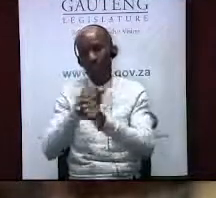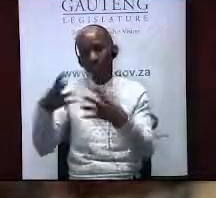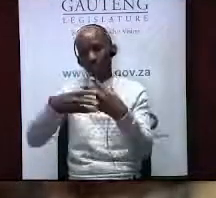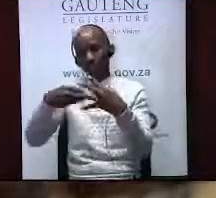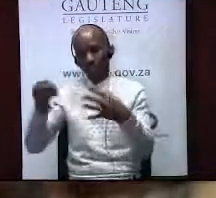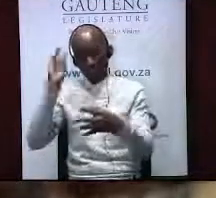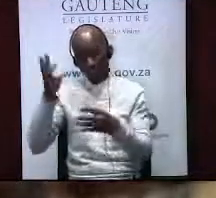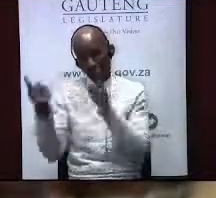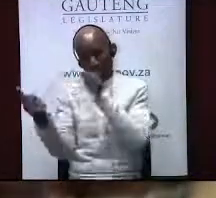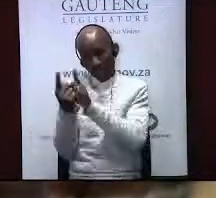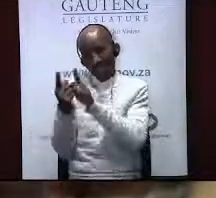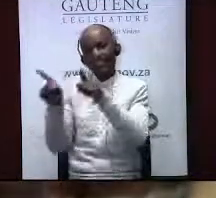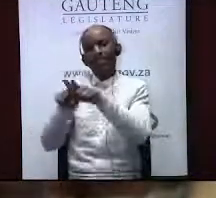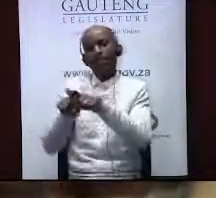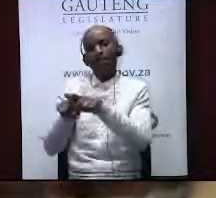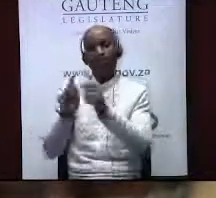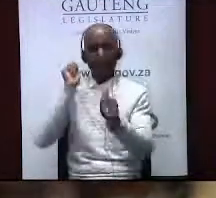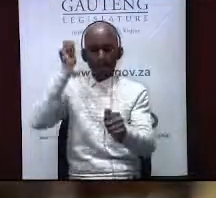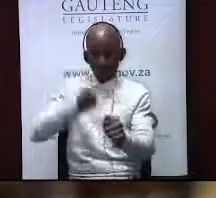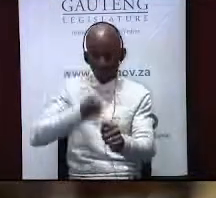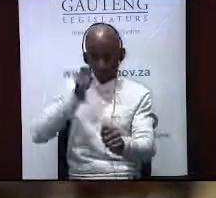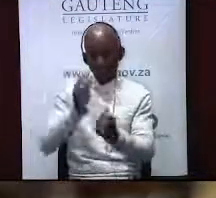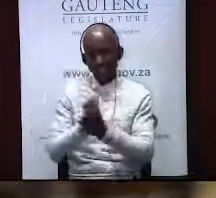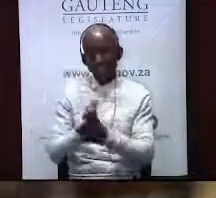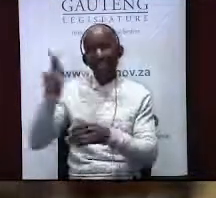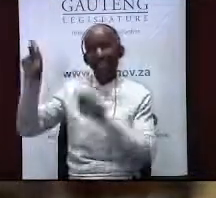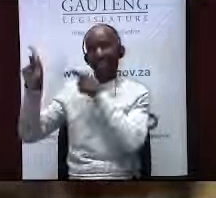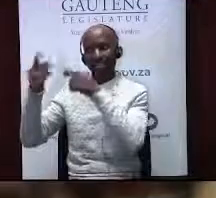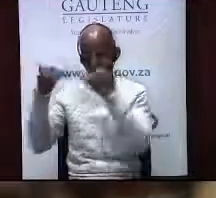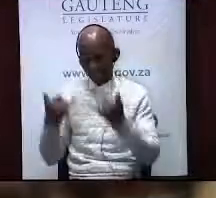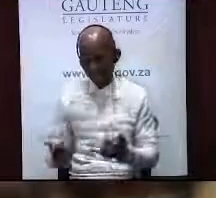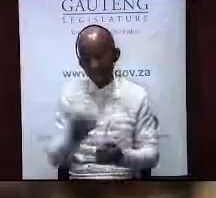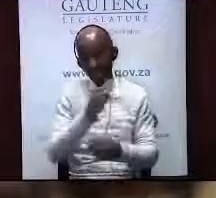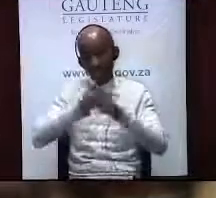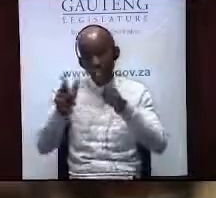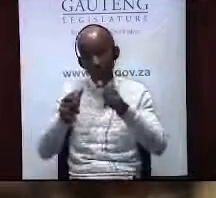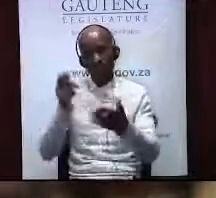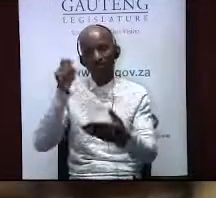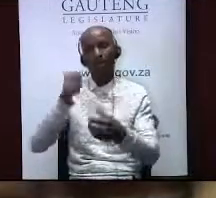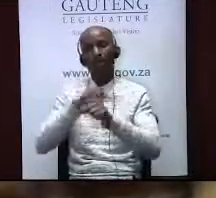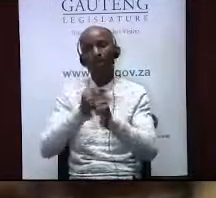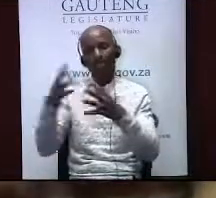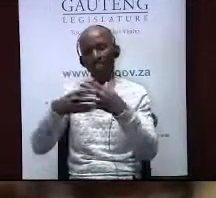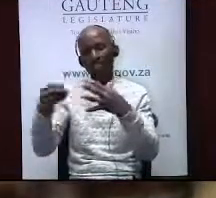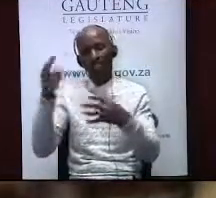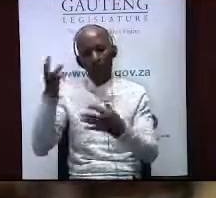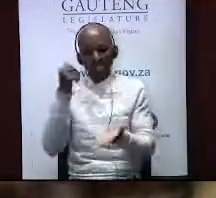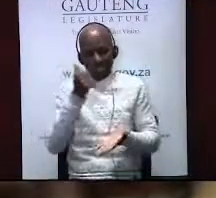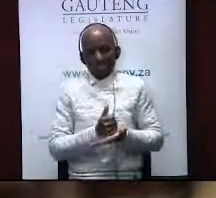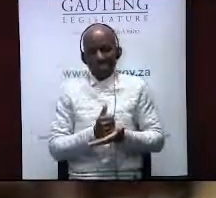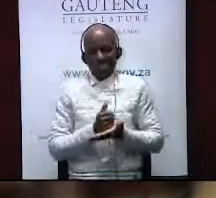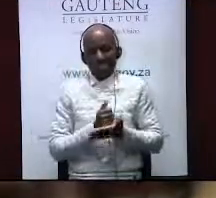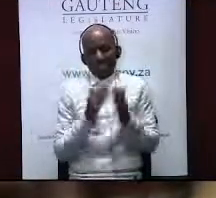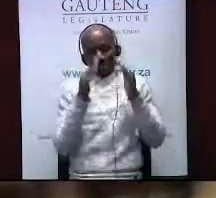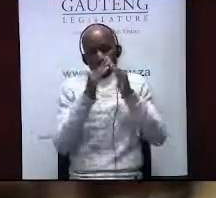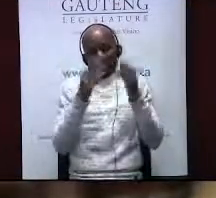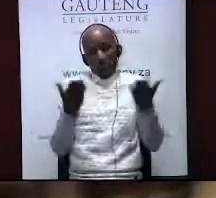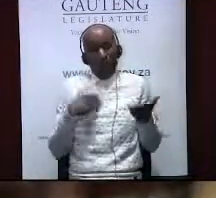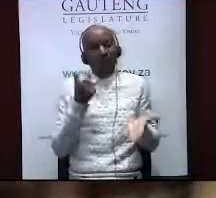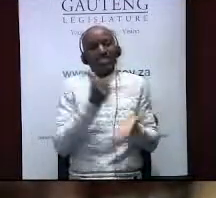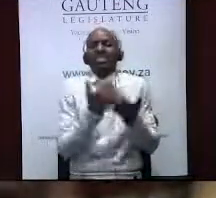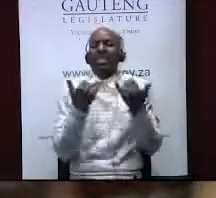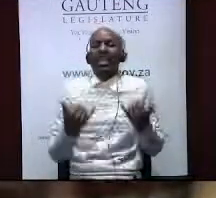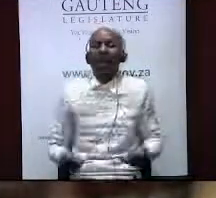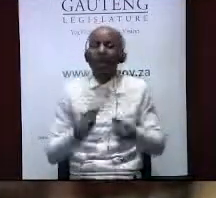I'm going to meet the very same magistrate, Mokagiso. If I don't file for divorce, I'm going to sit in a shack where I'm